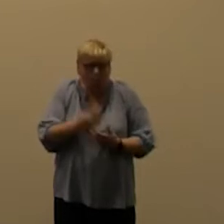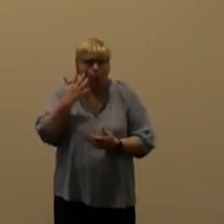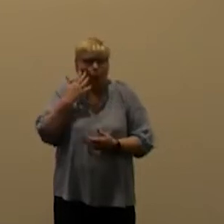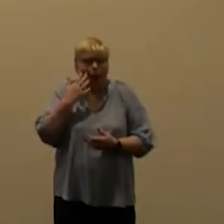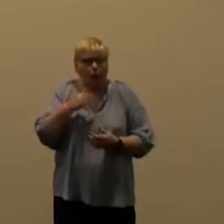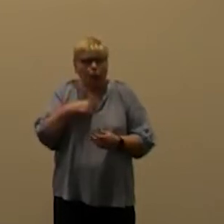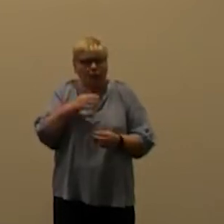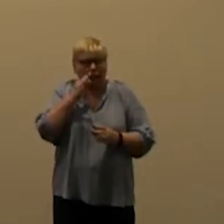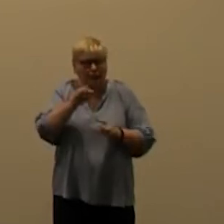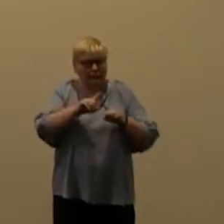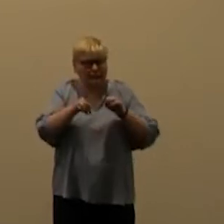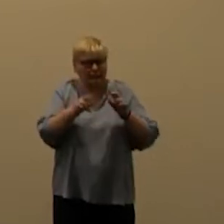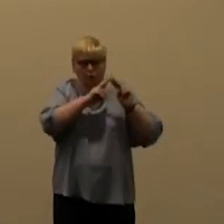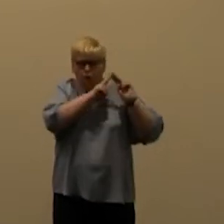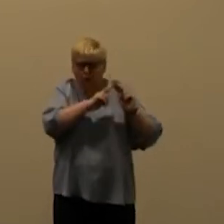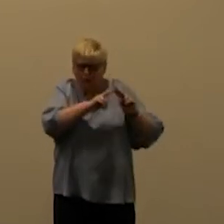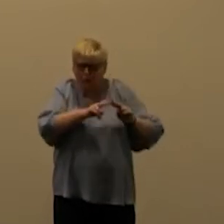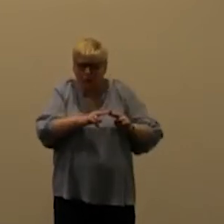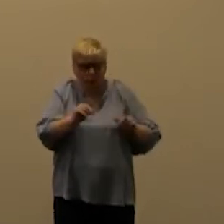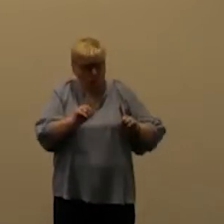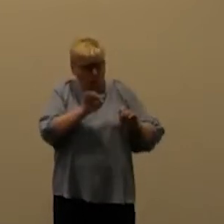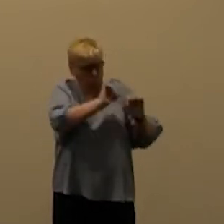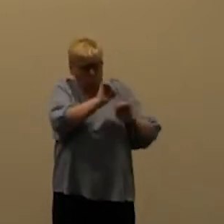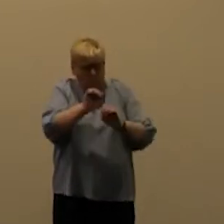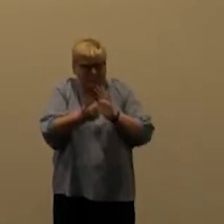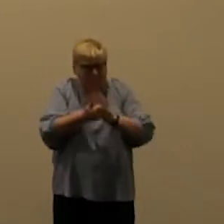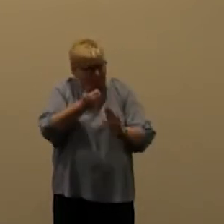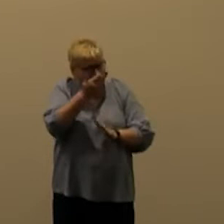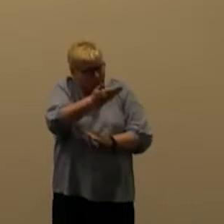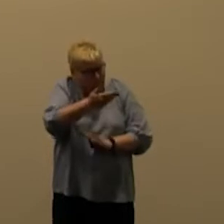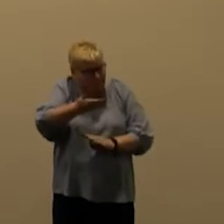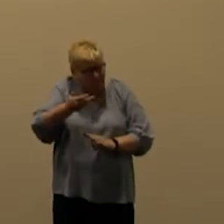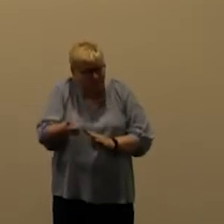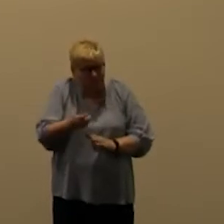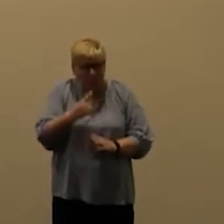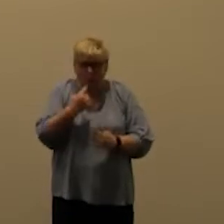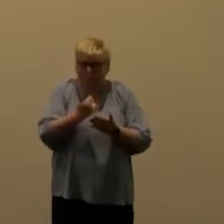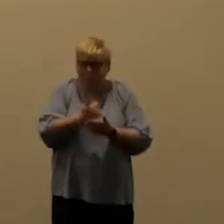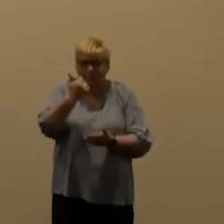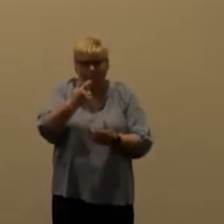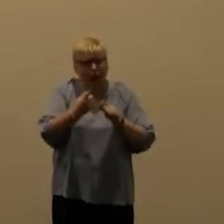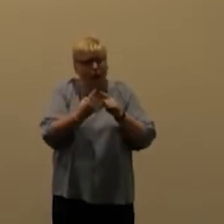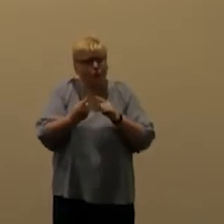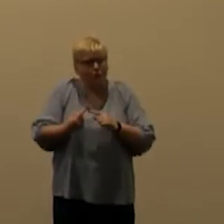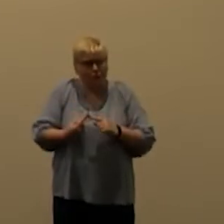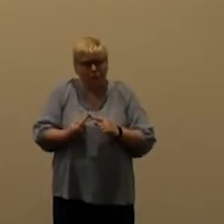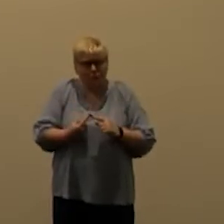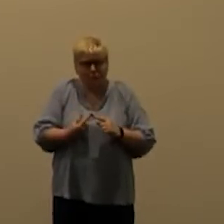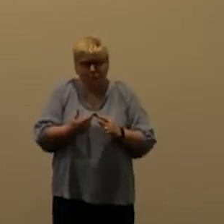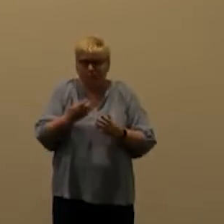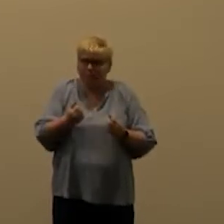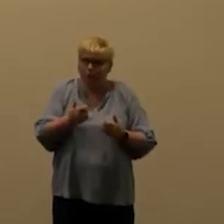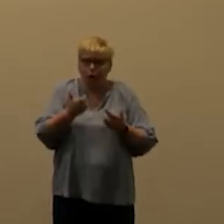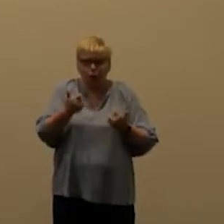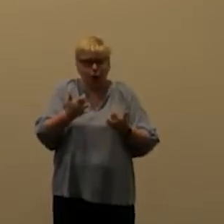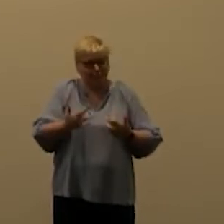the generations what attributes they had, we got some fantastic answers. And I'm glad to say that we all have a good sense of